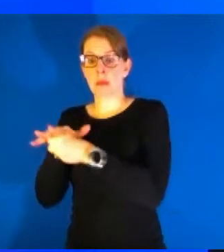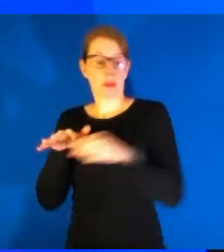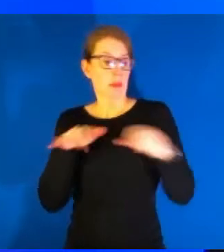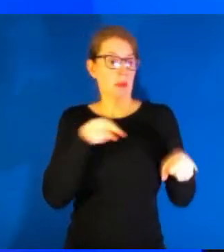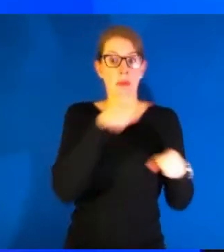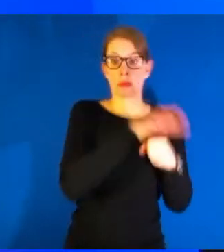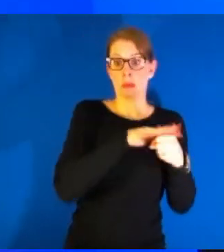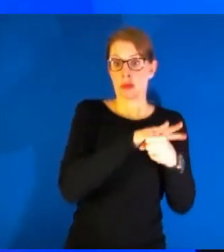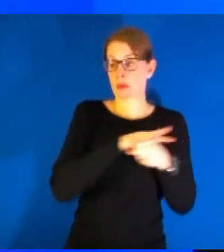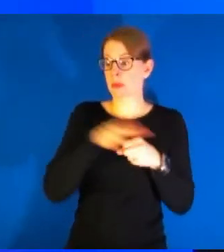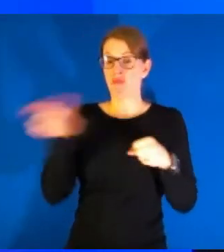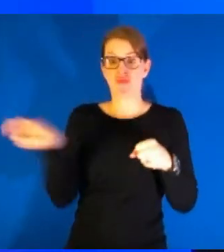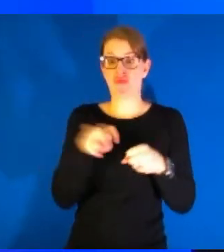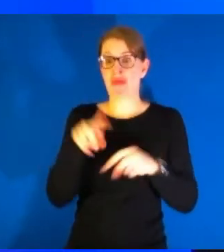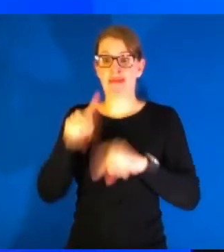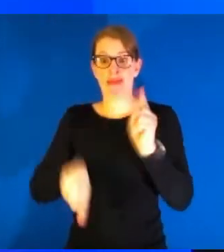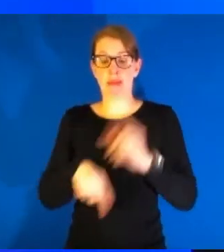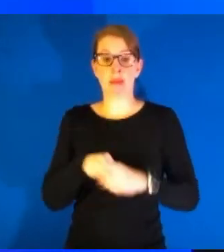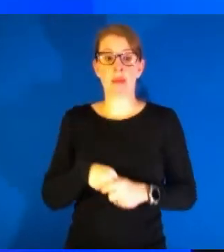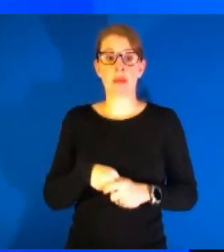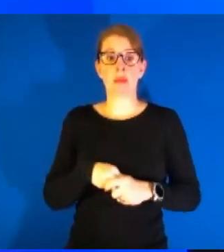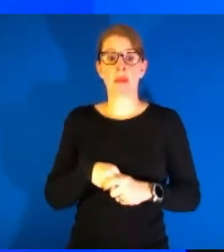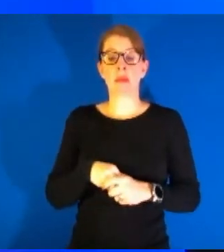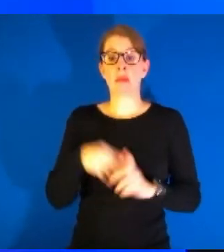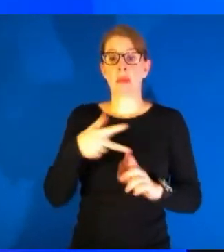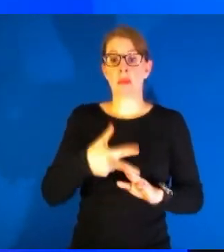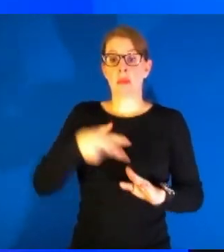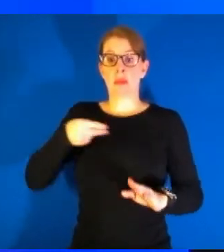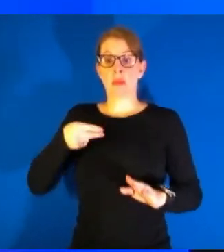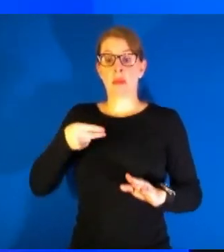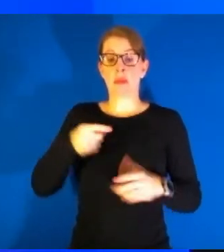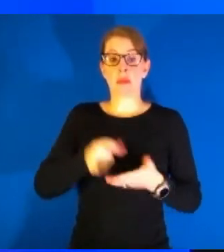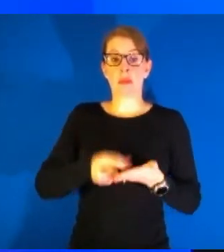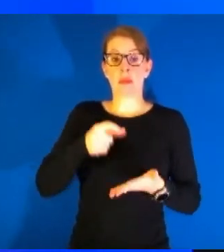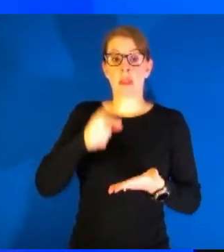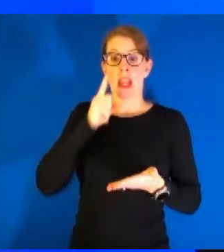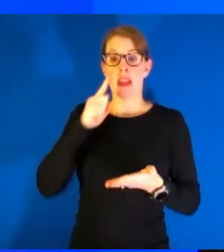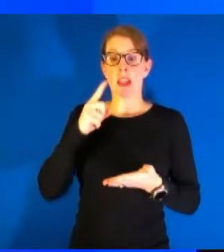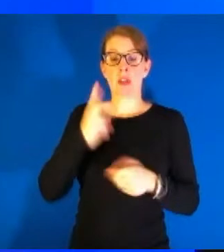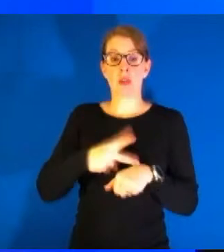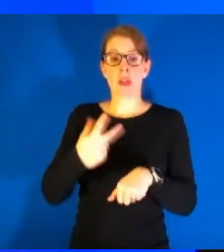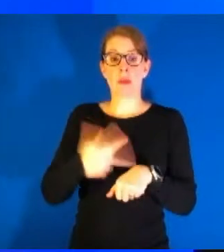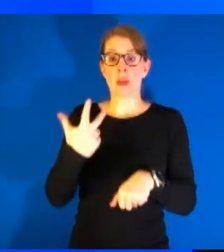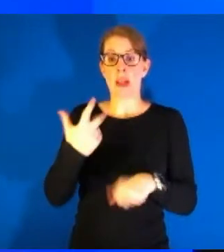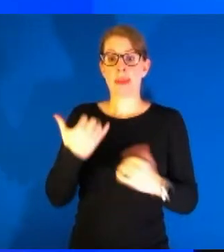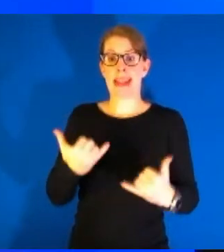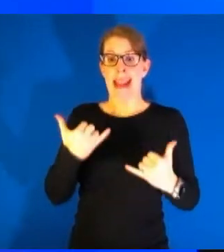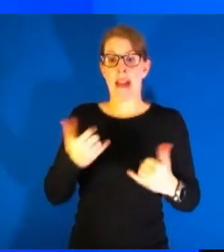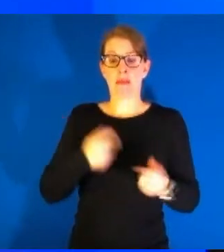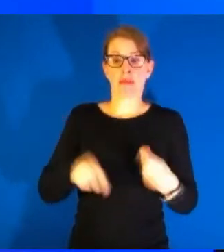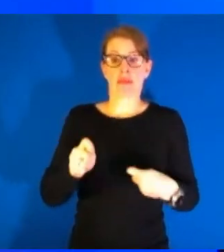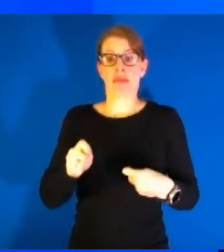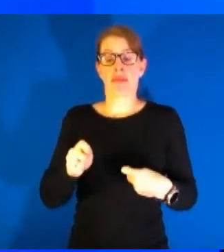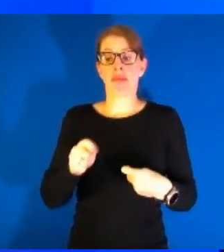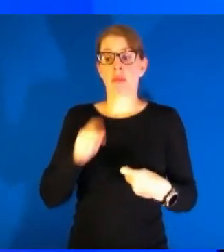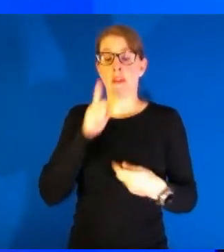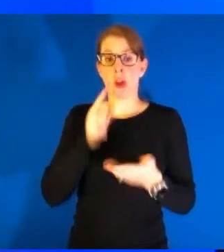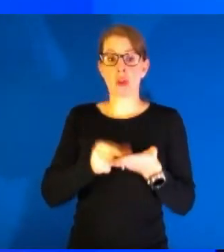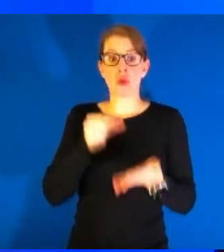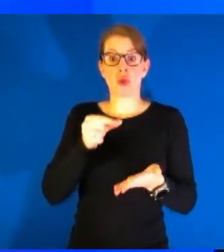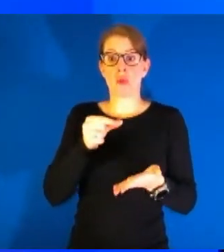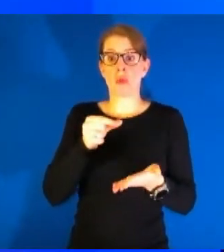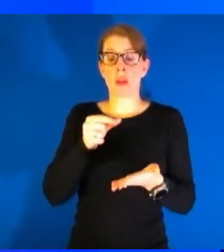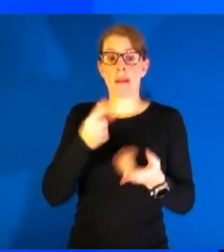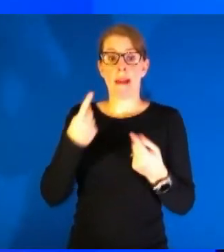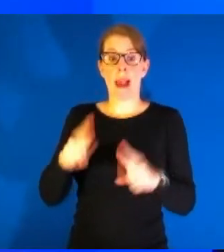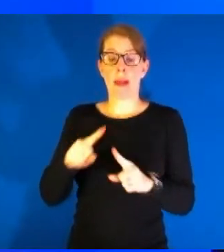of blood tubes they're using to draw blood, I think 2 or 3 times now, just to get tubes to draw blood. And so then what happens on the back